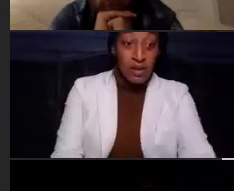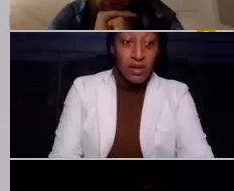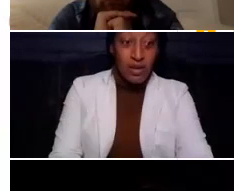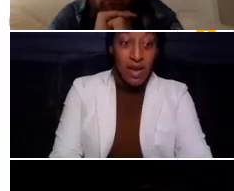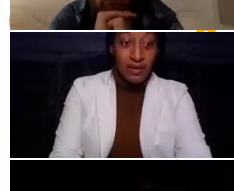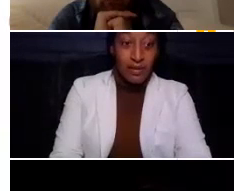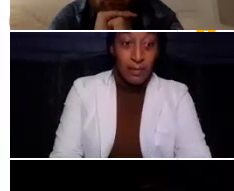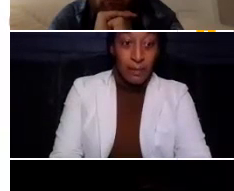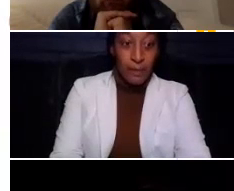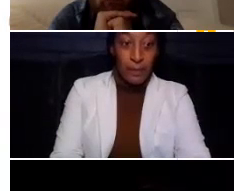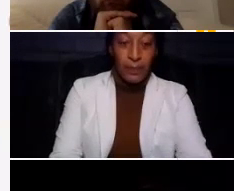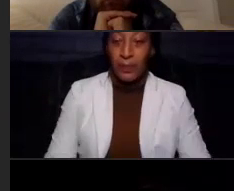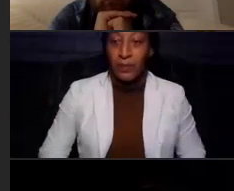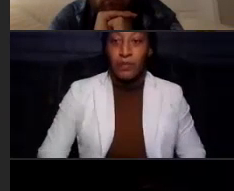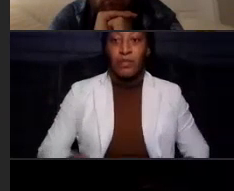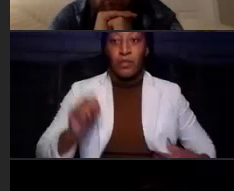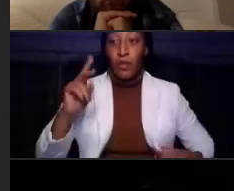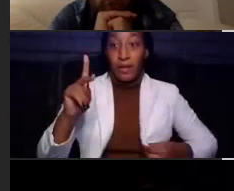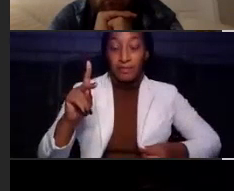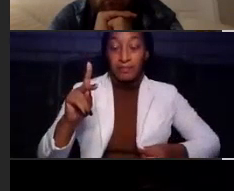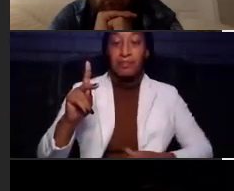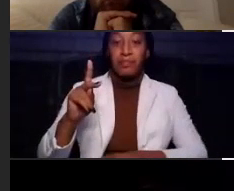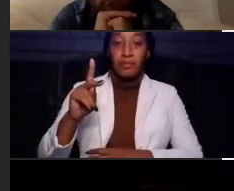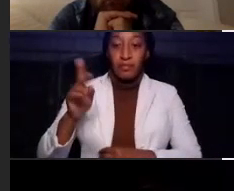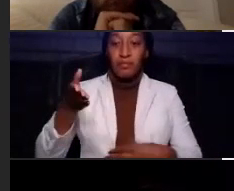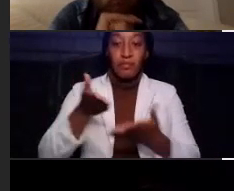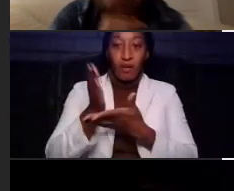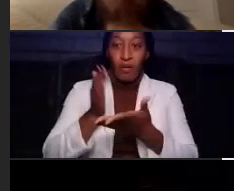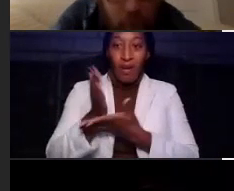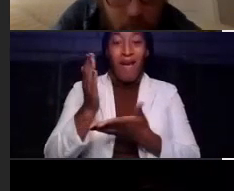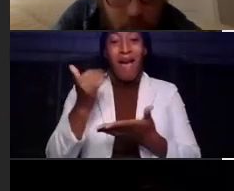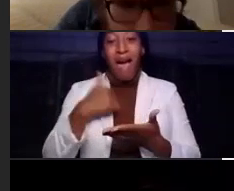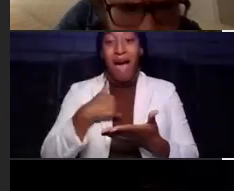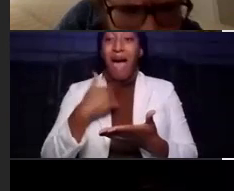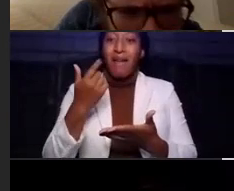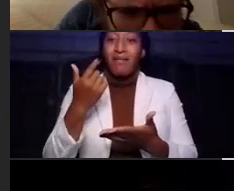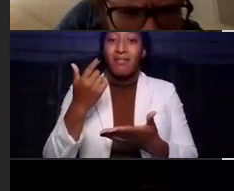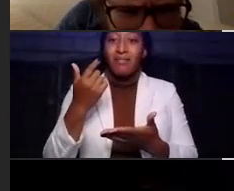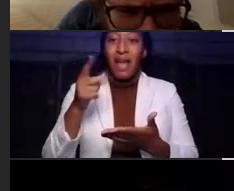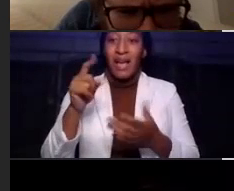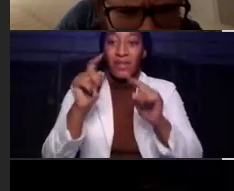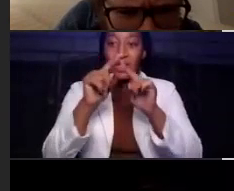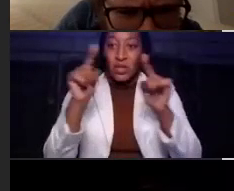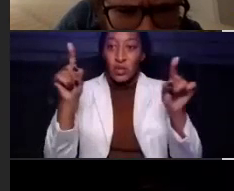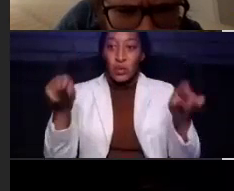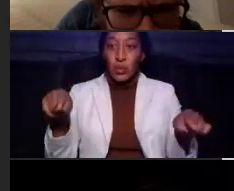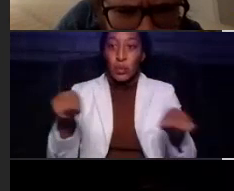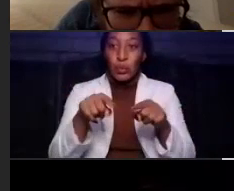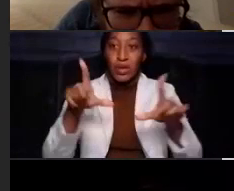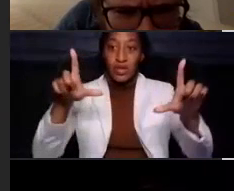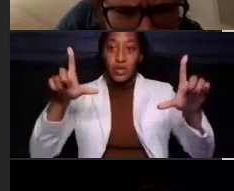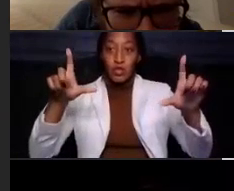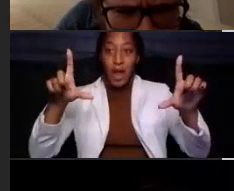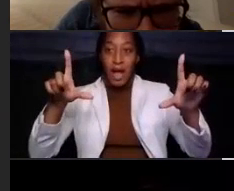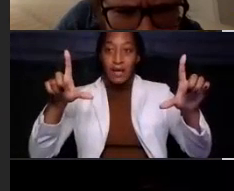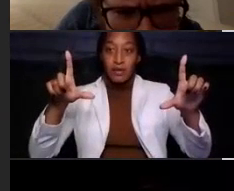All right. Yes. And then I kind of gave a screenshot as well of the reference page because you have